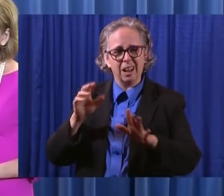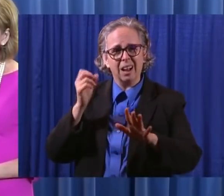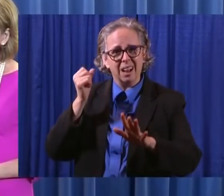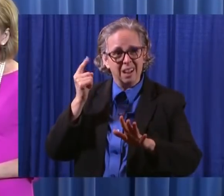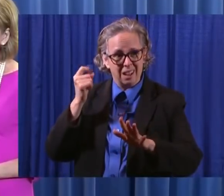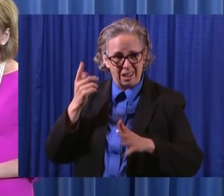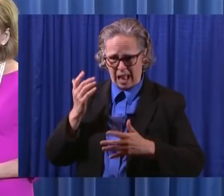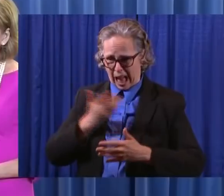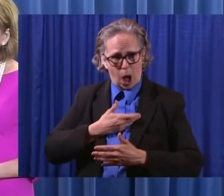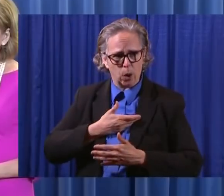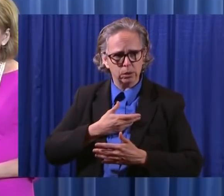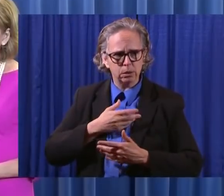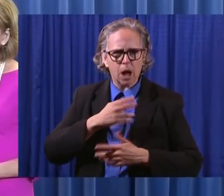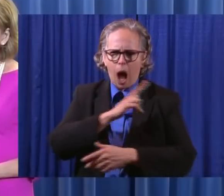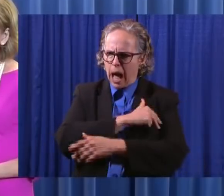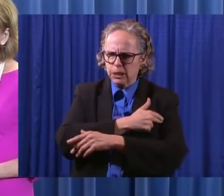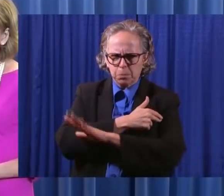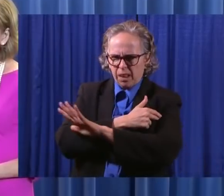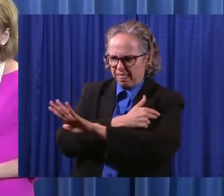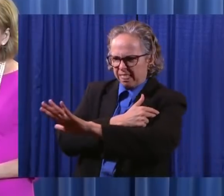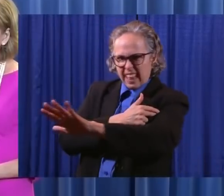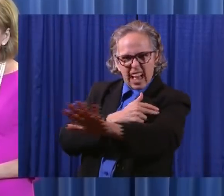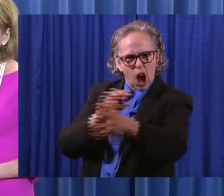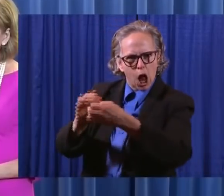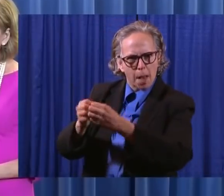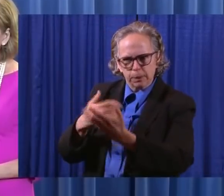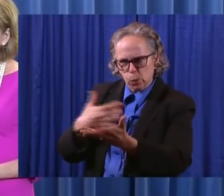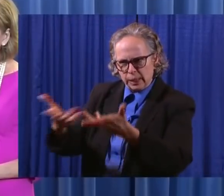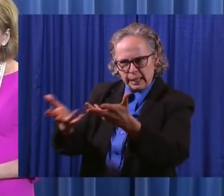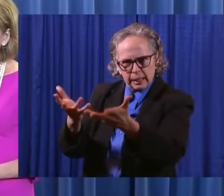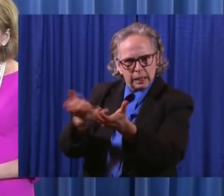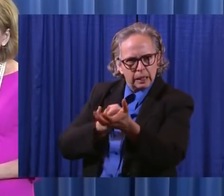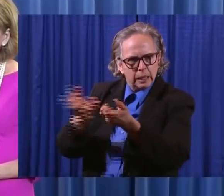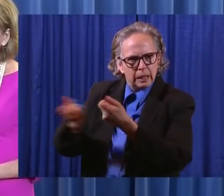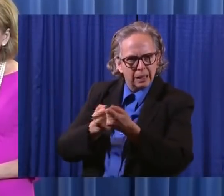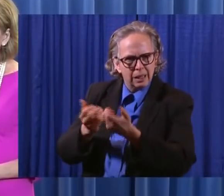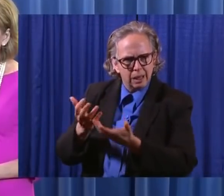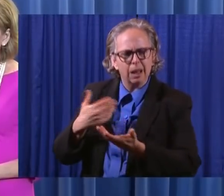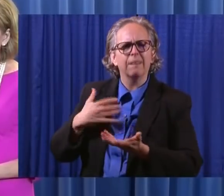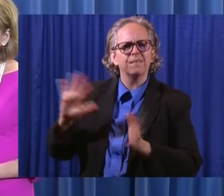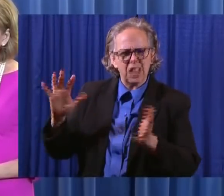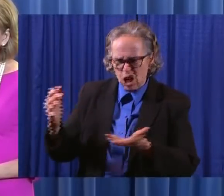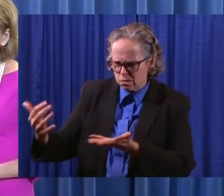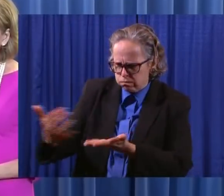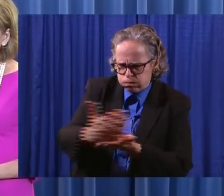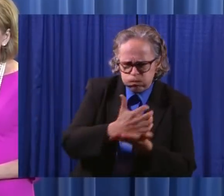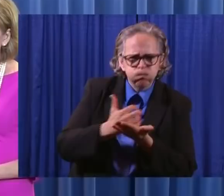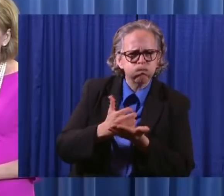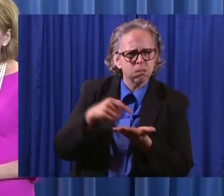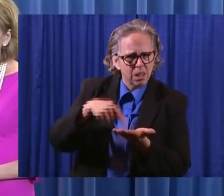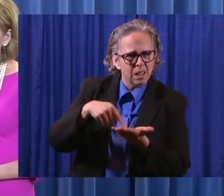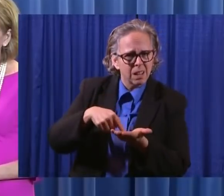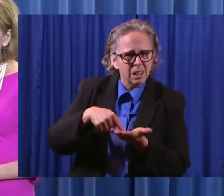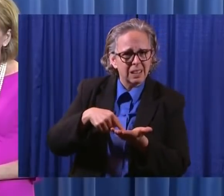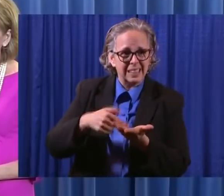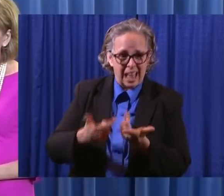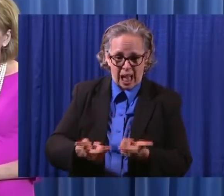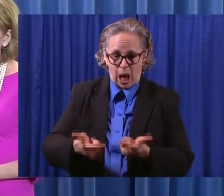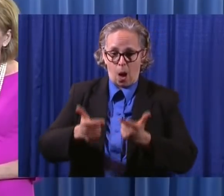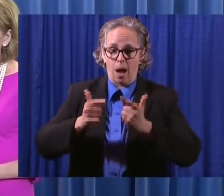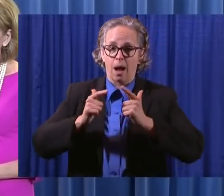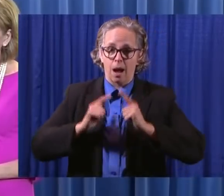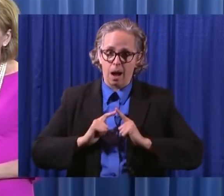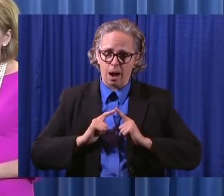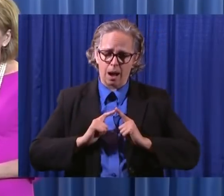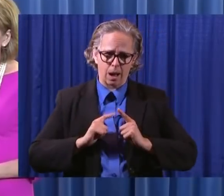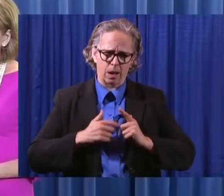data, and we had to, work out arrangements with the hospitals to get this data. And they've been open to giving us this data, and